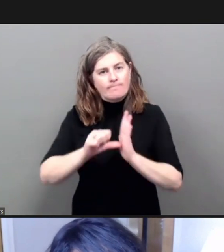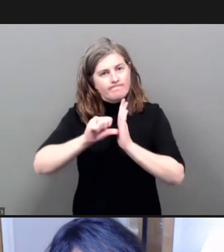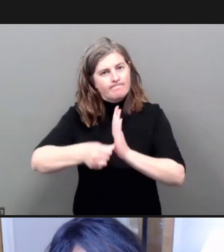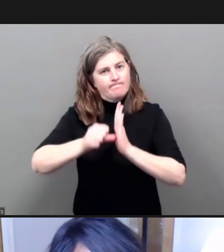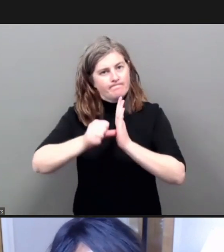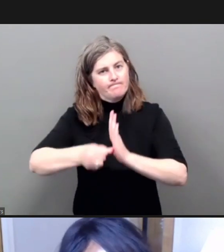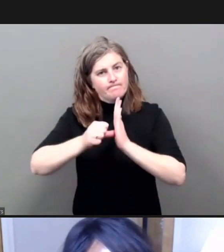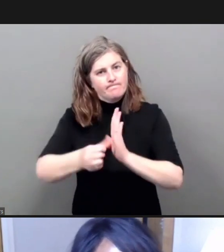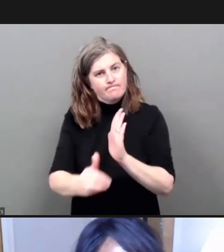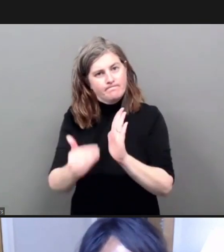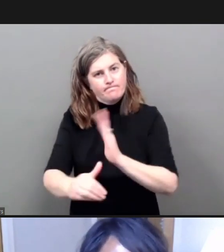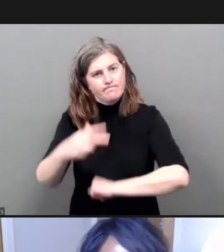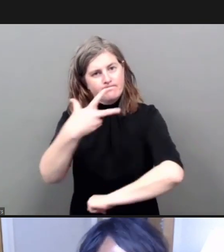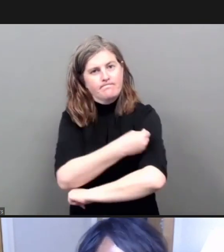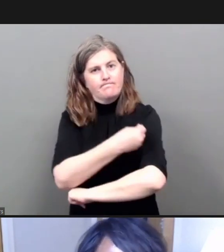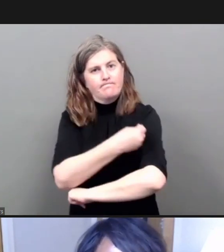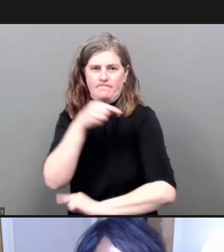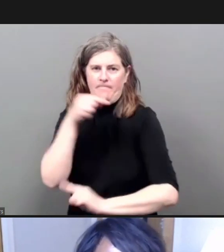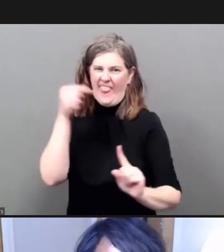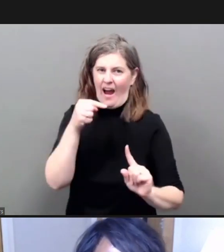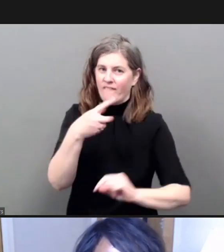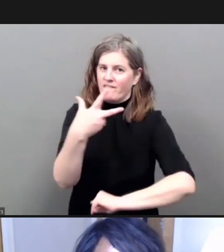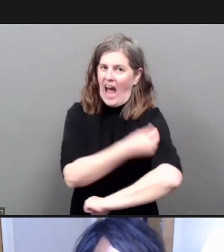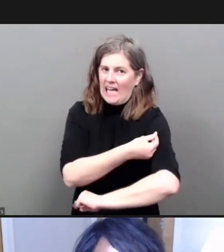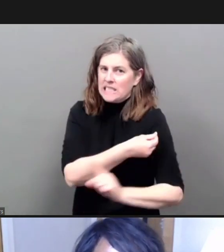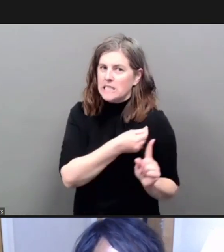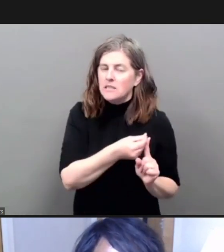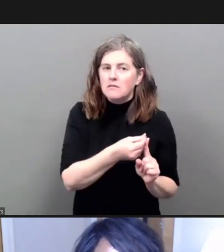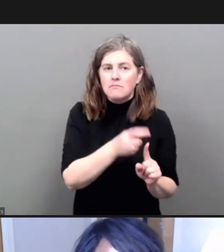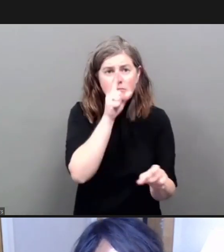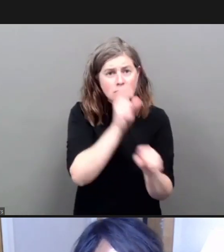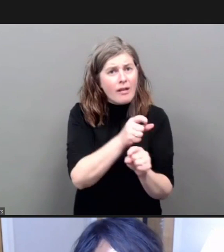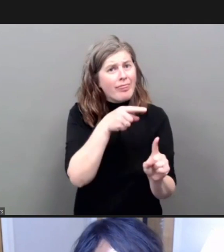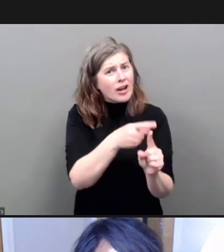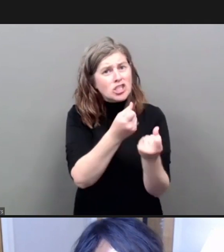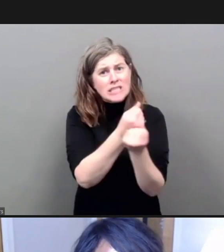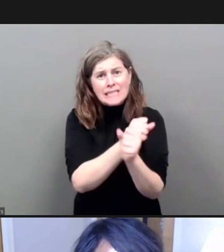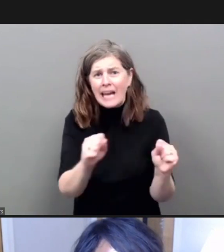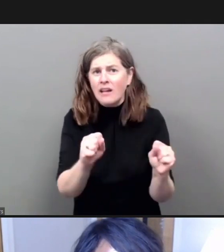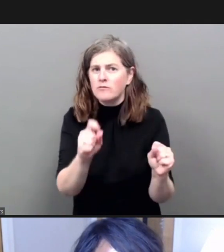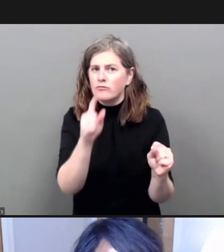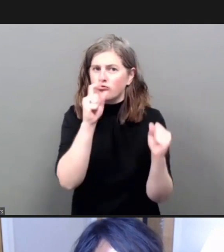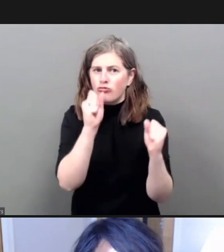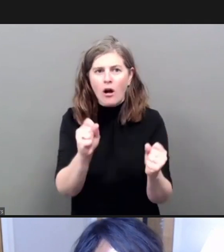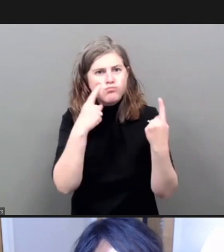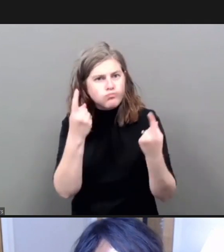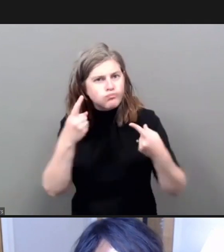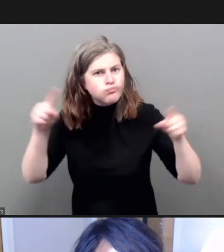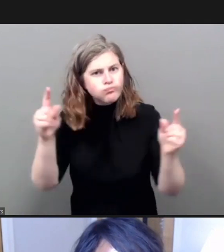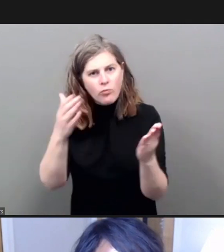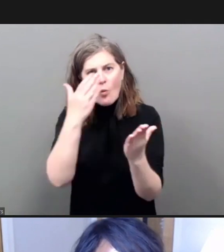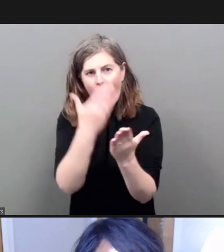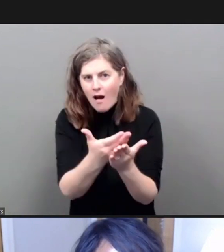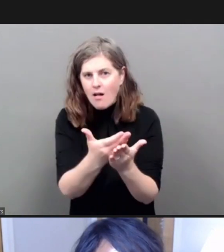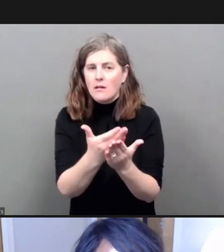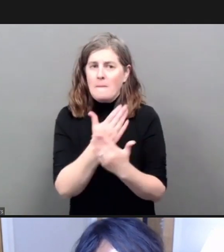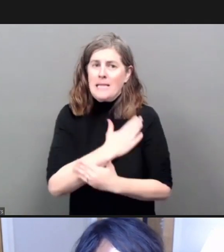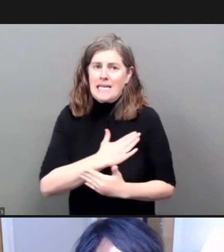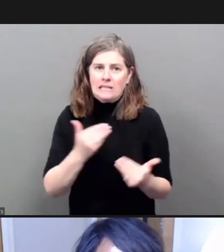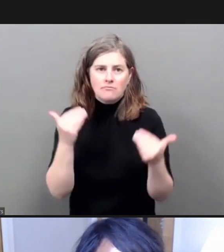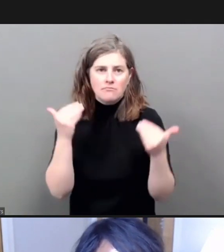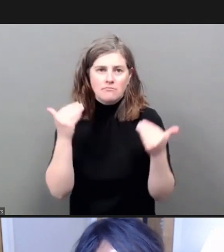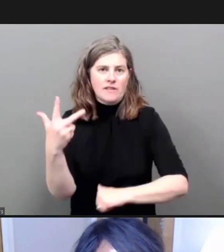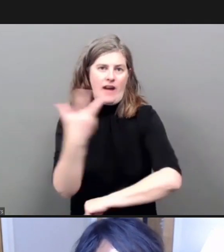that over and over. The vaccines are safe and they are highly effective. Please get